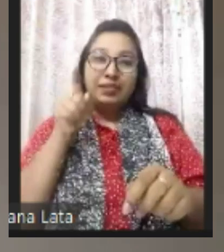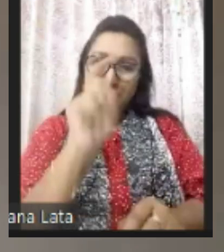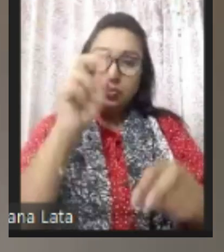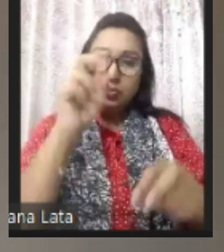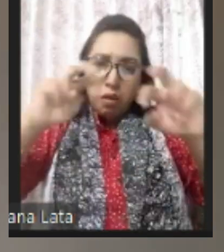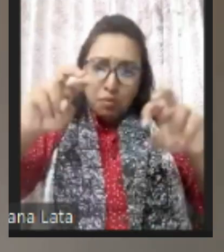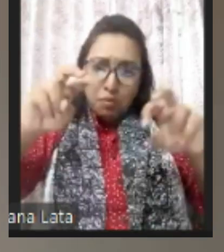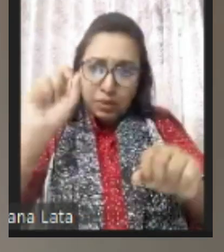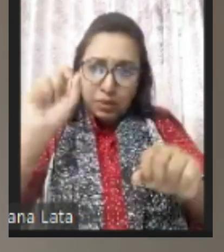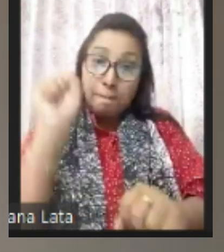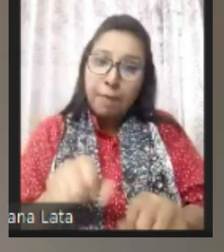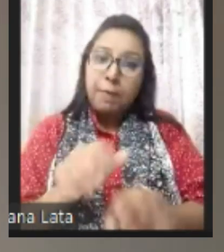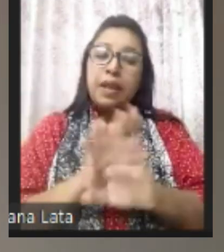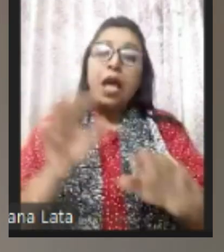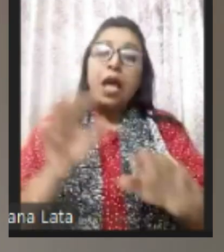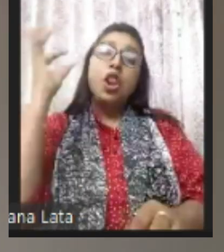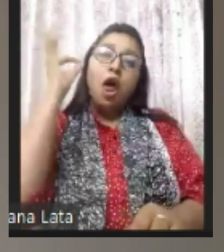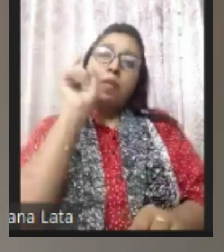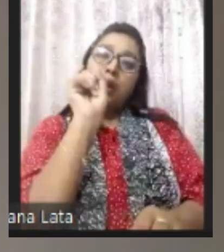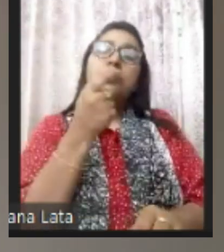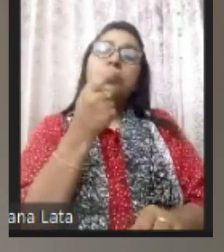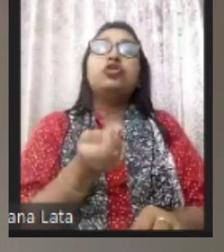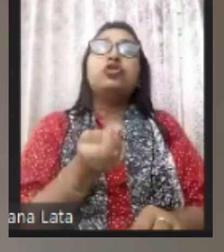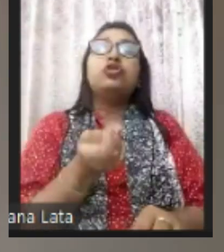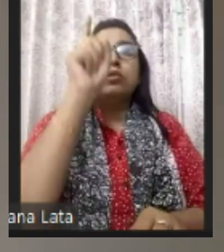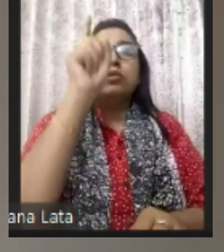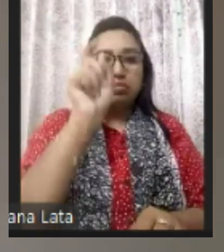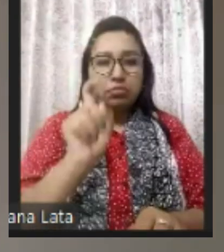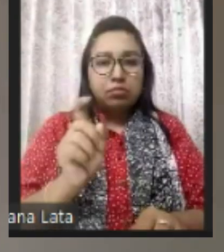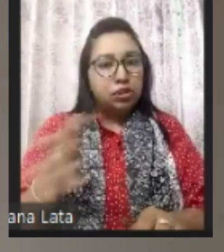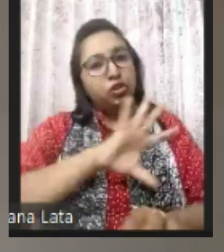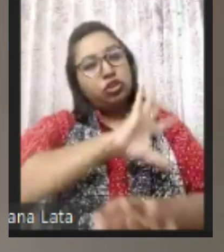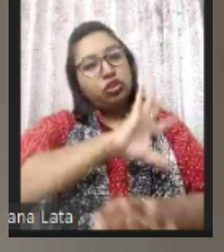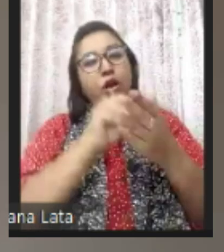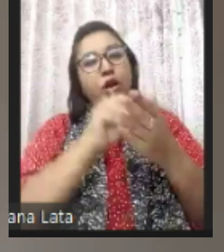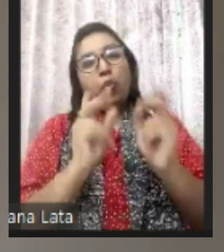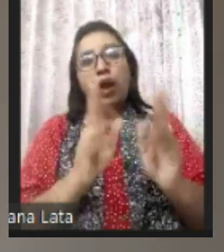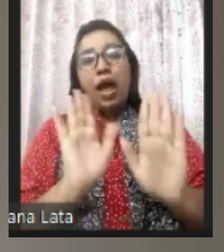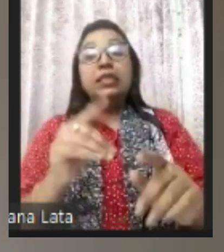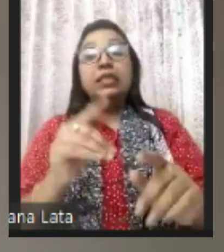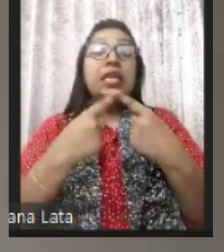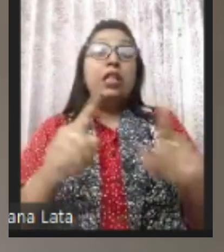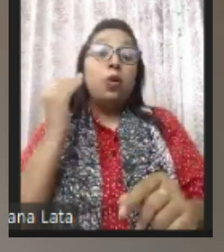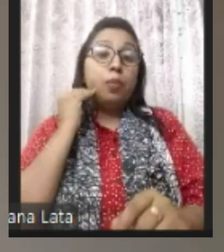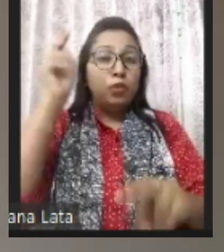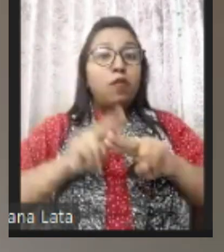many governments have adopted the W3C, as in the World Wide Web Foundation